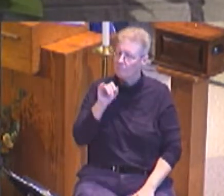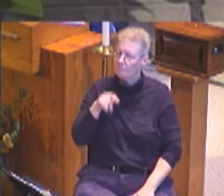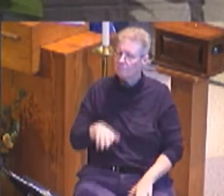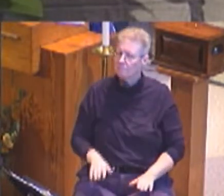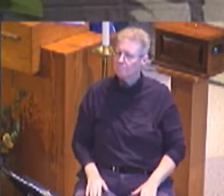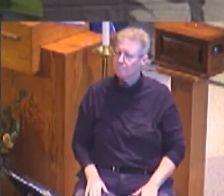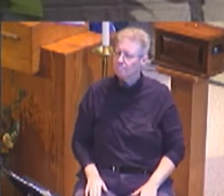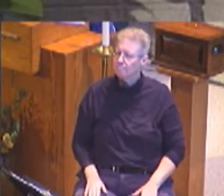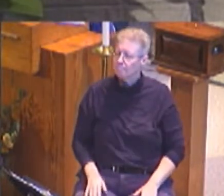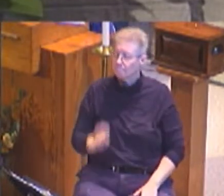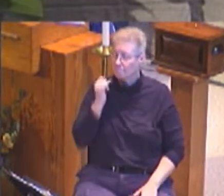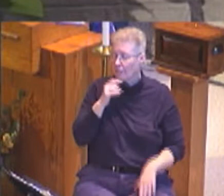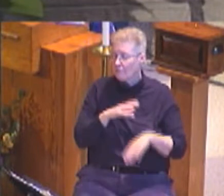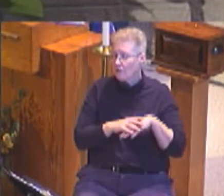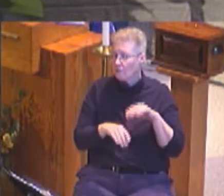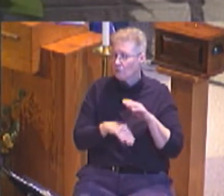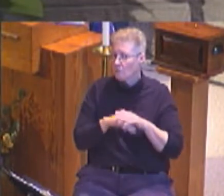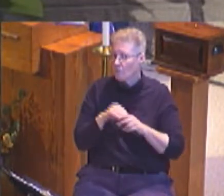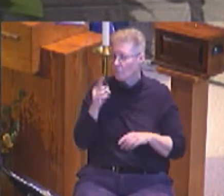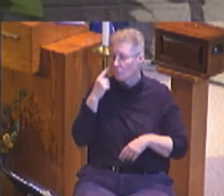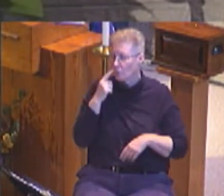you, to close your eyes.